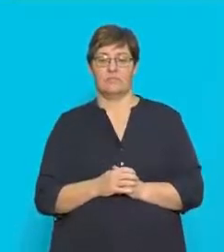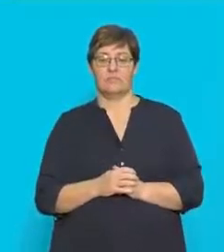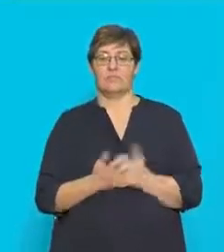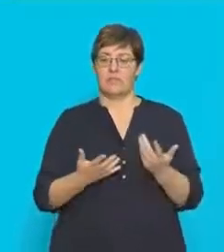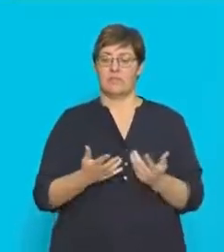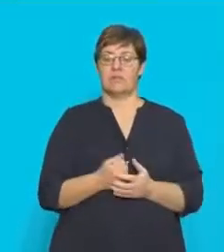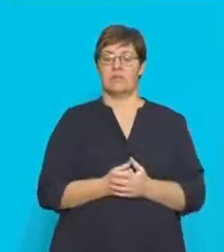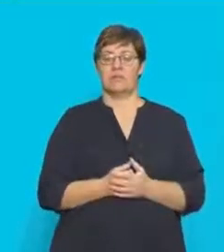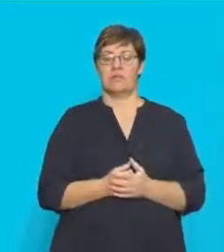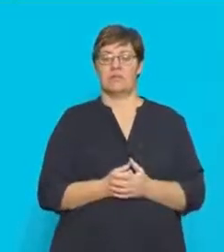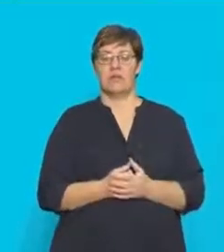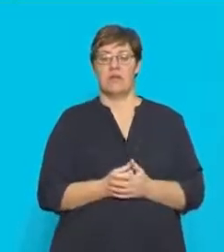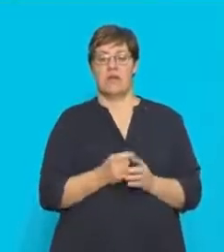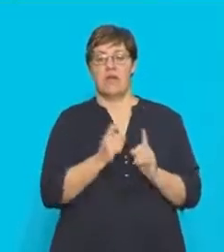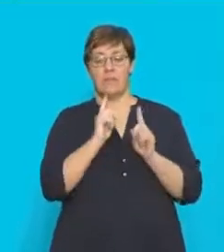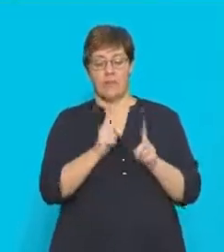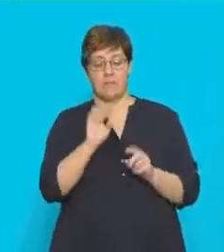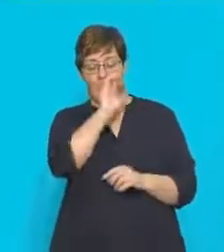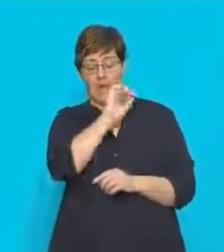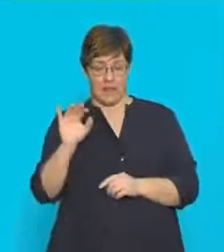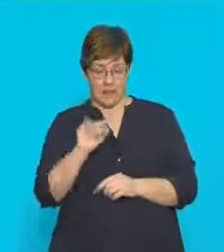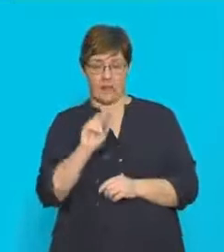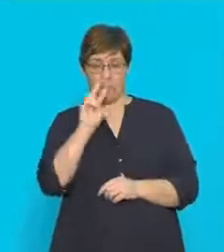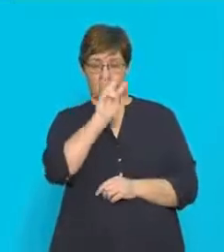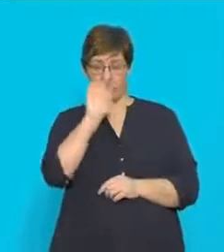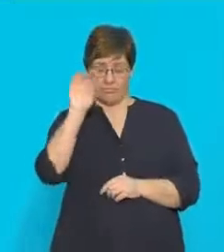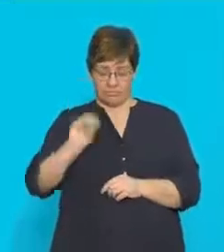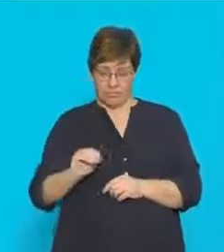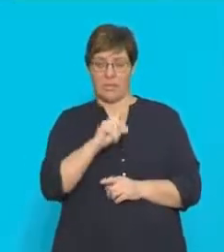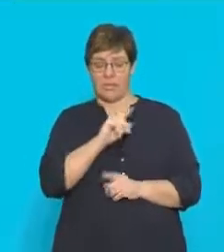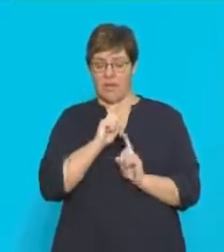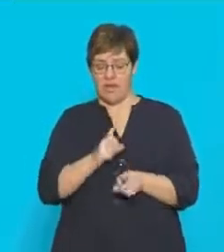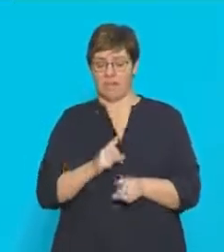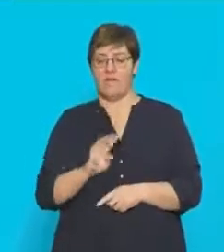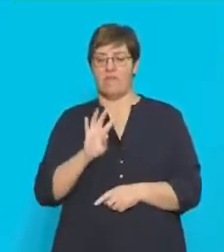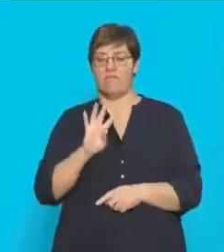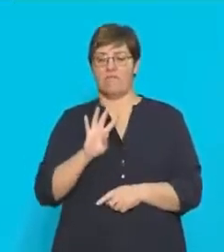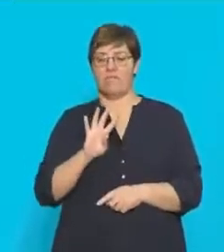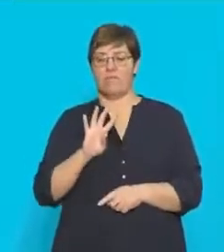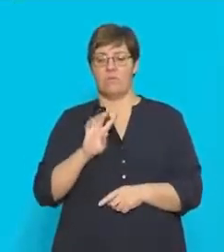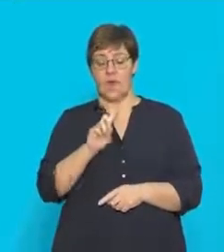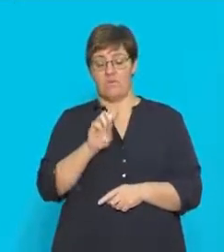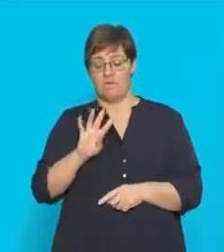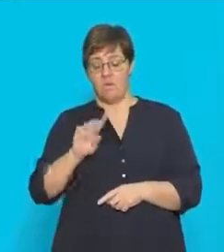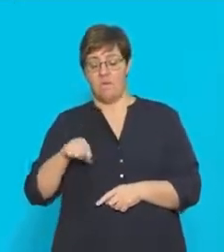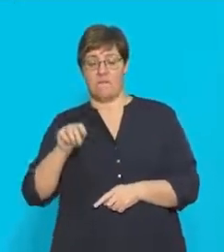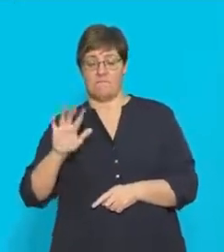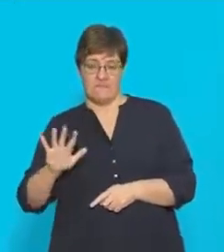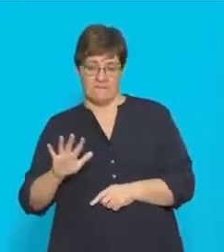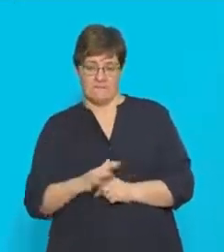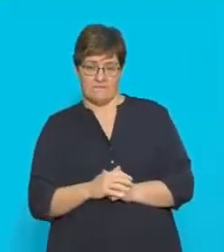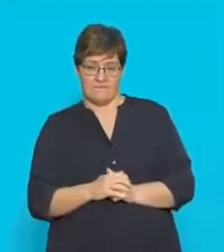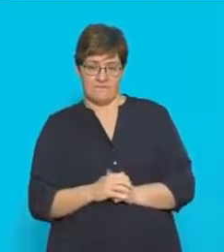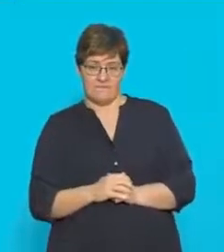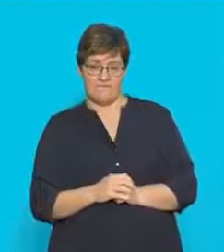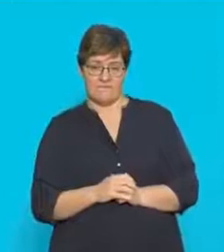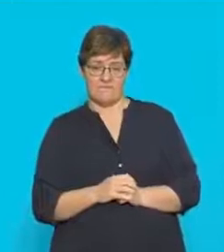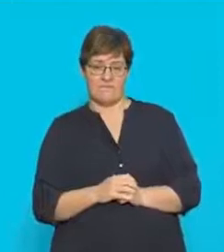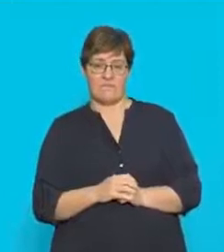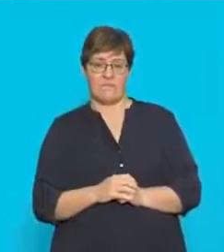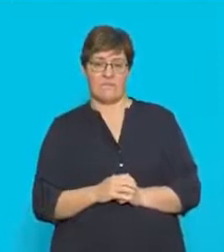And our calculator will give us the answer, and we round it off to 2 units, to 2 decimal